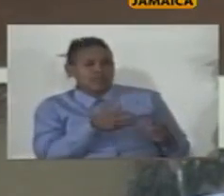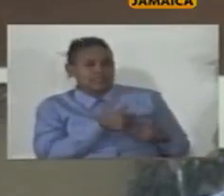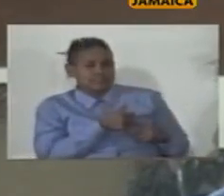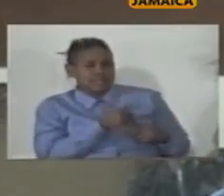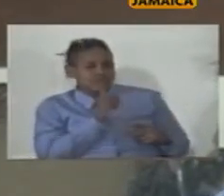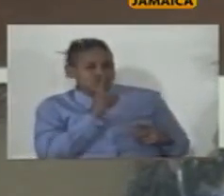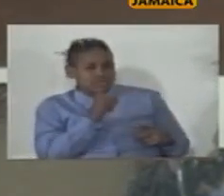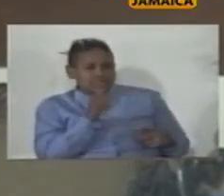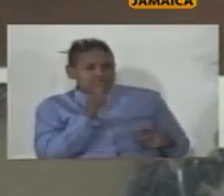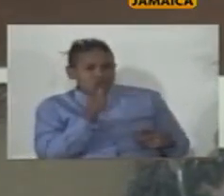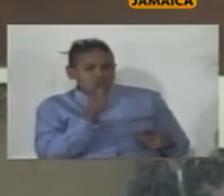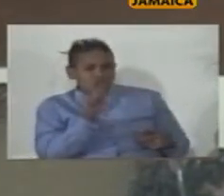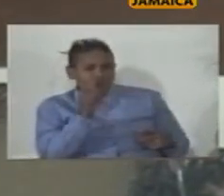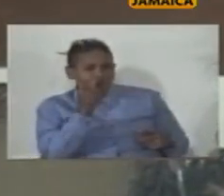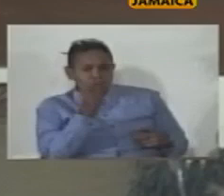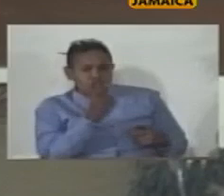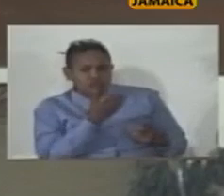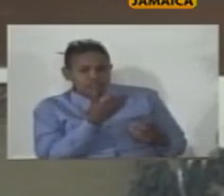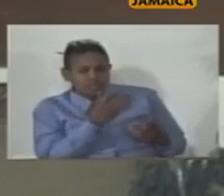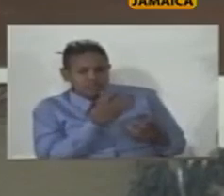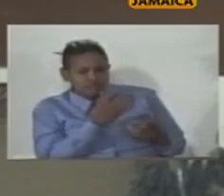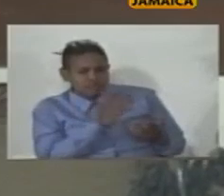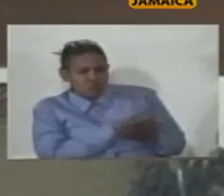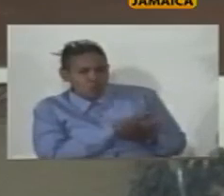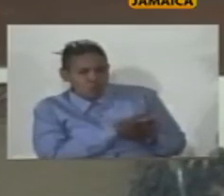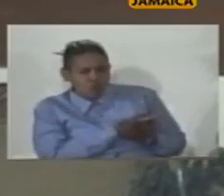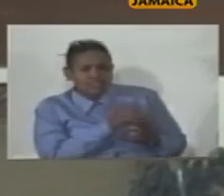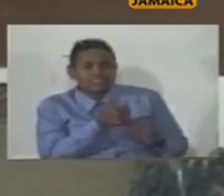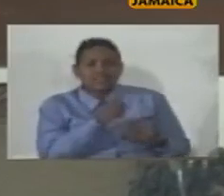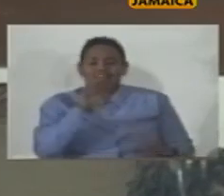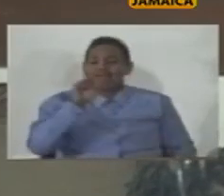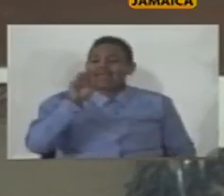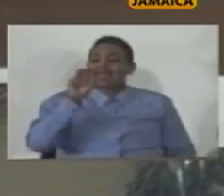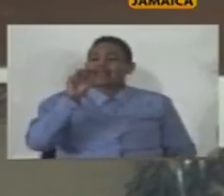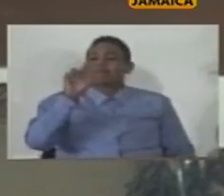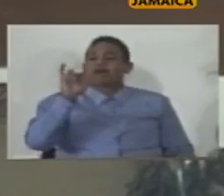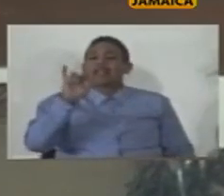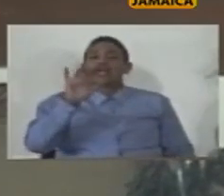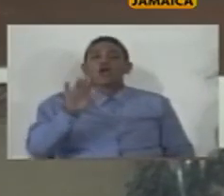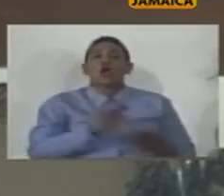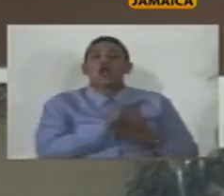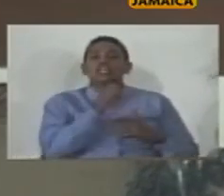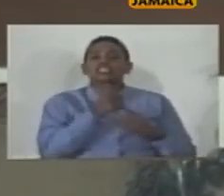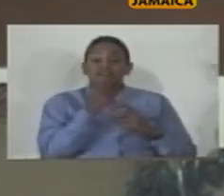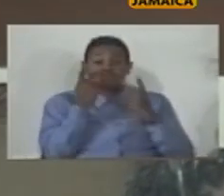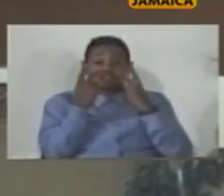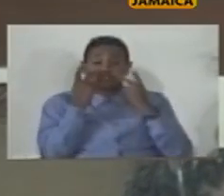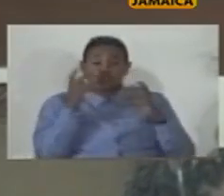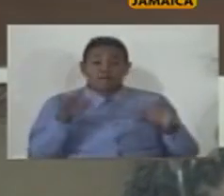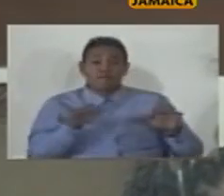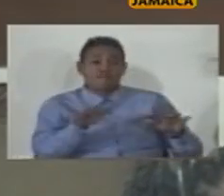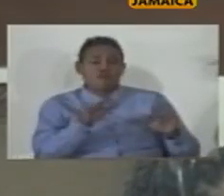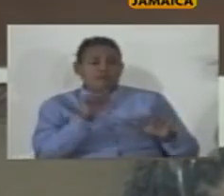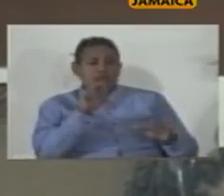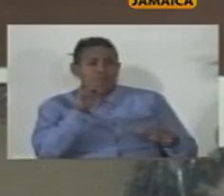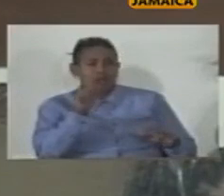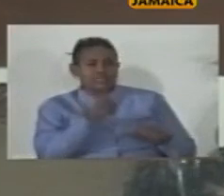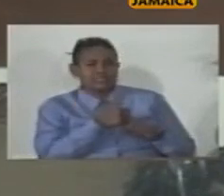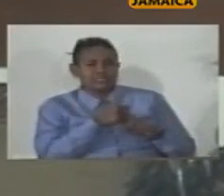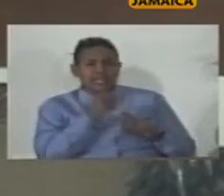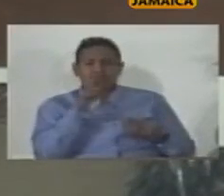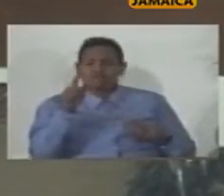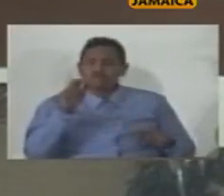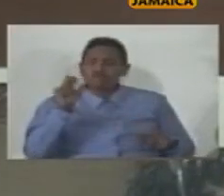is not an ordinary school. The Edna Manley College of the Visual and Performing Arts is the region's